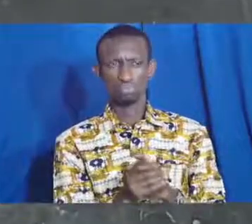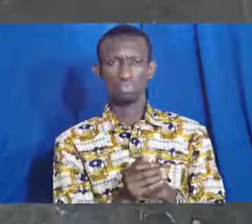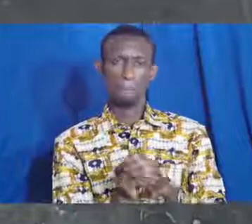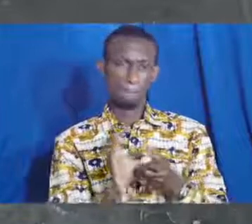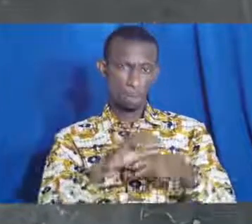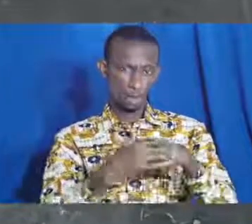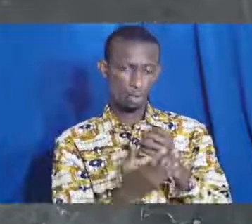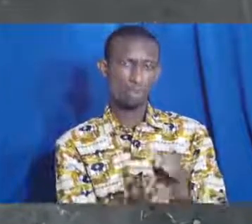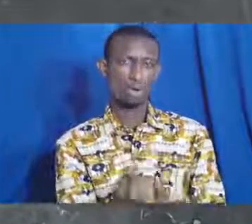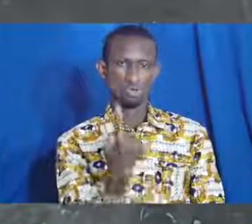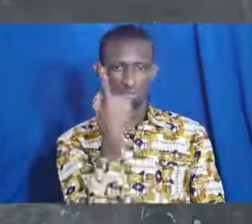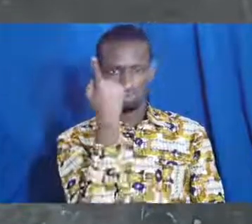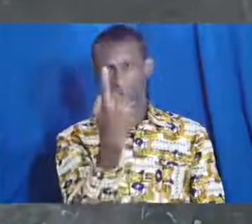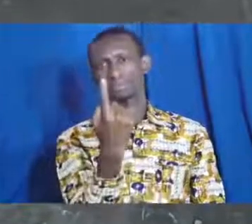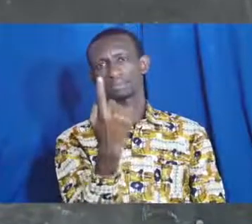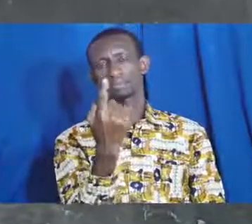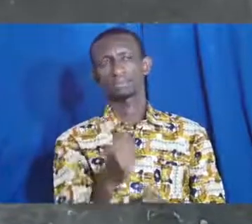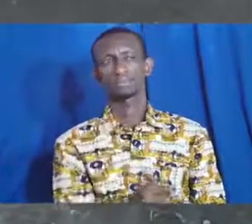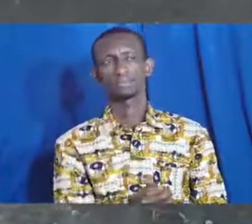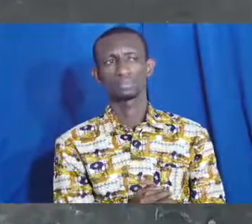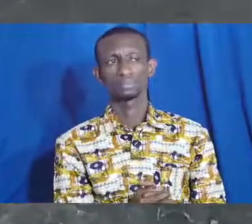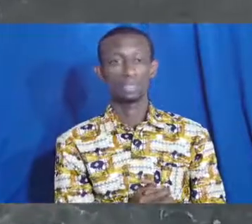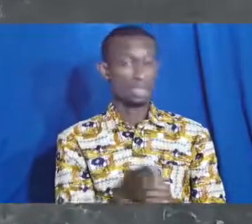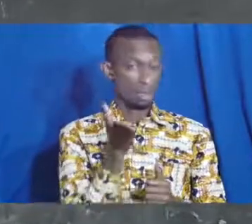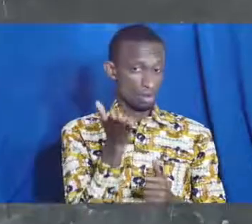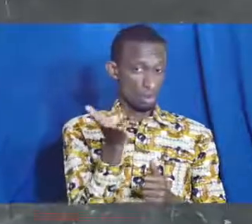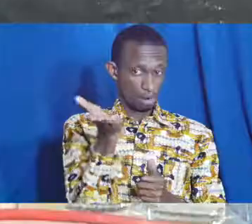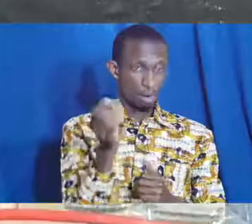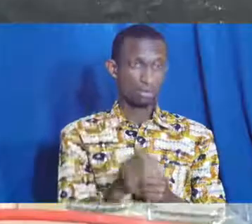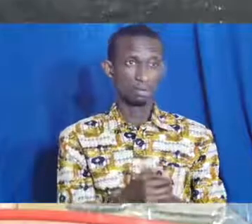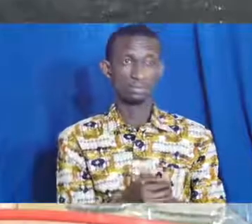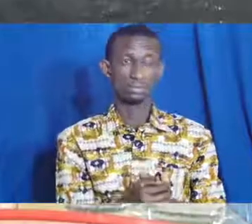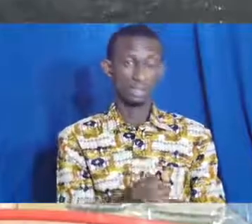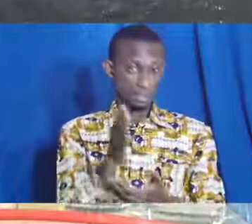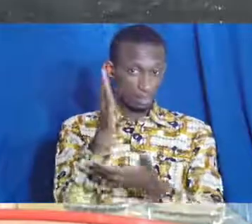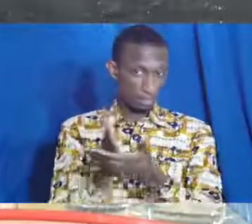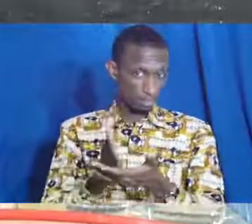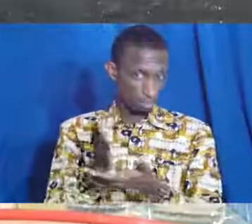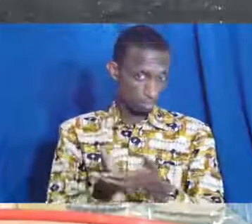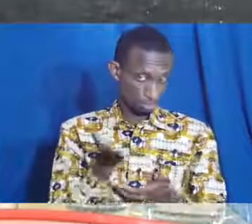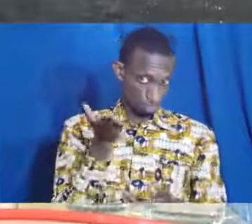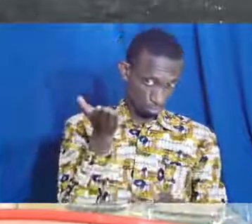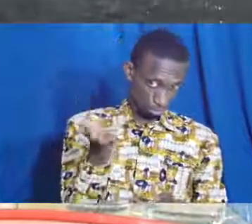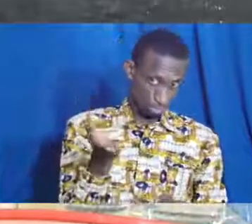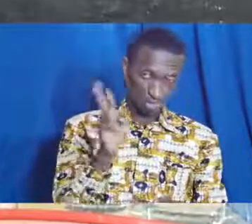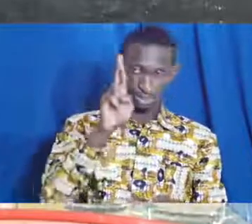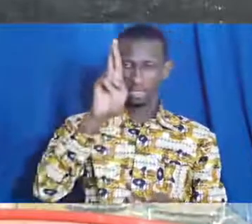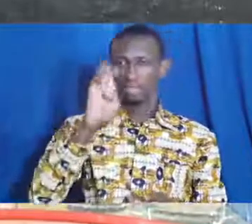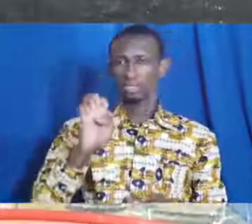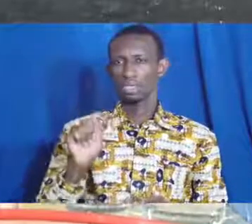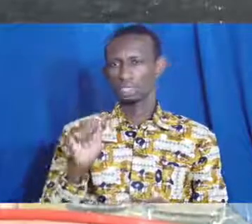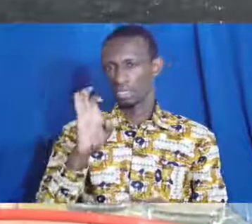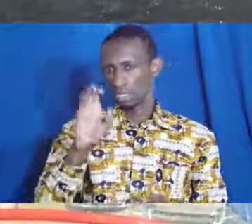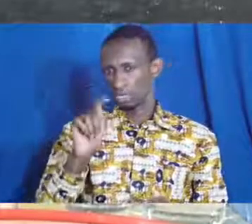product. So that, in that case, the type of reaction that we can also